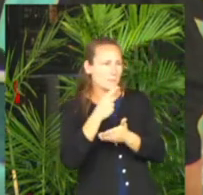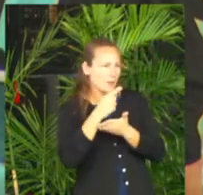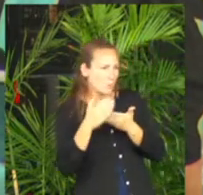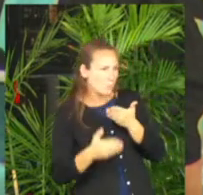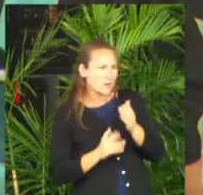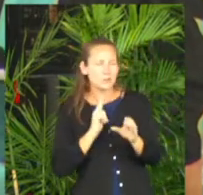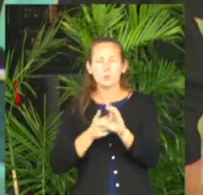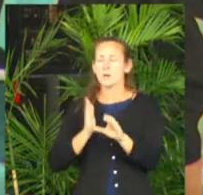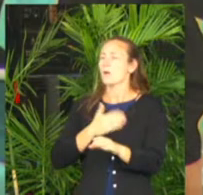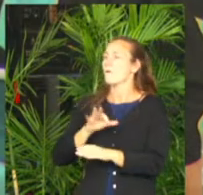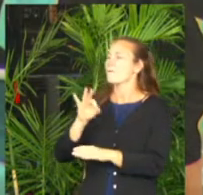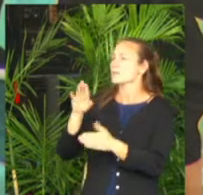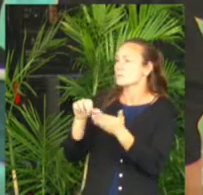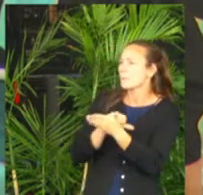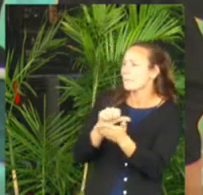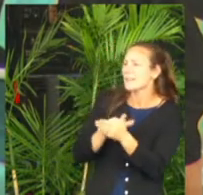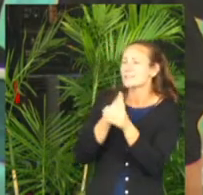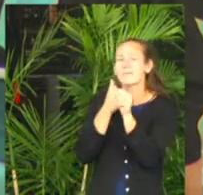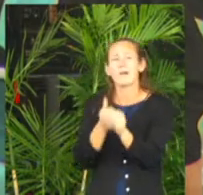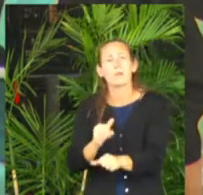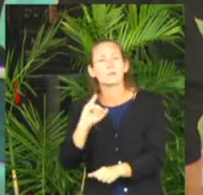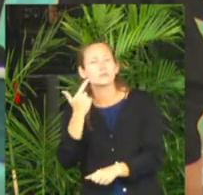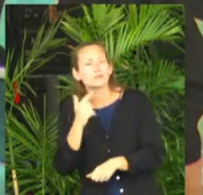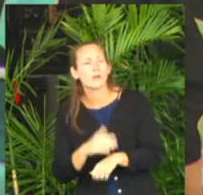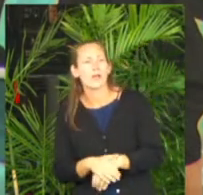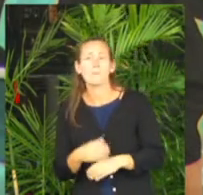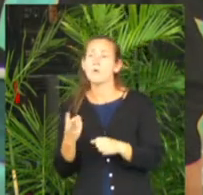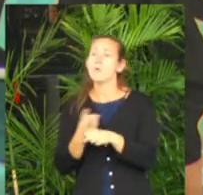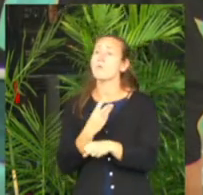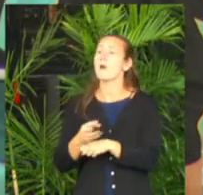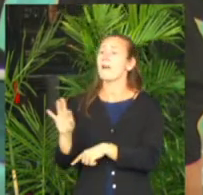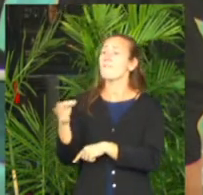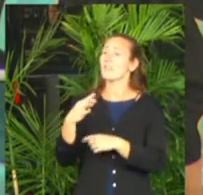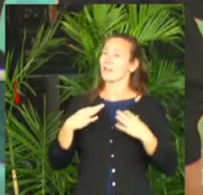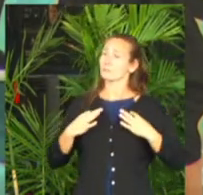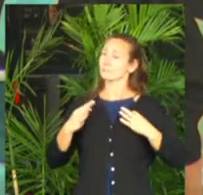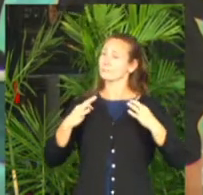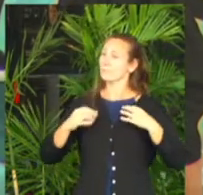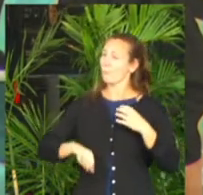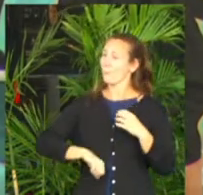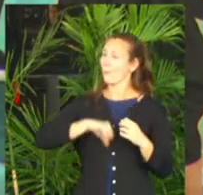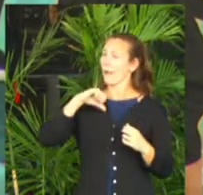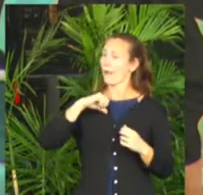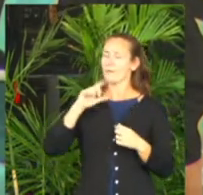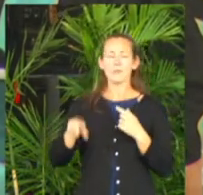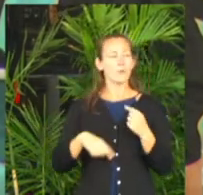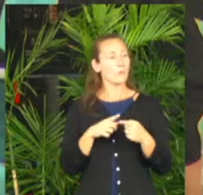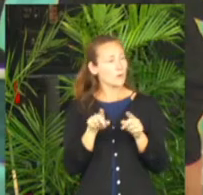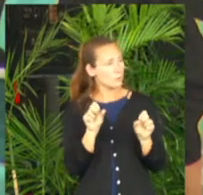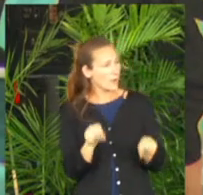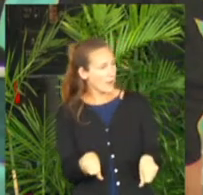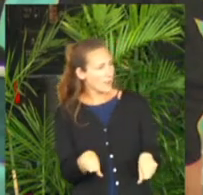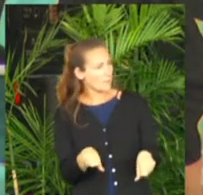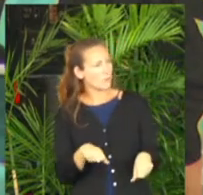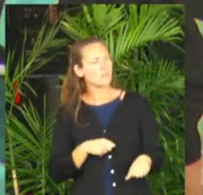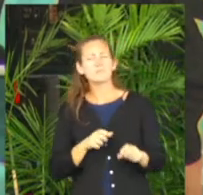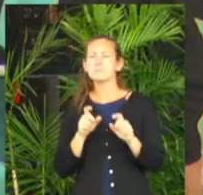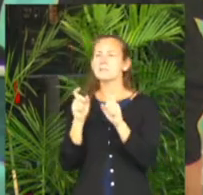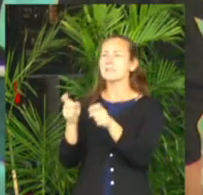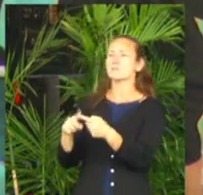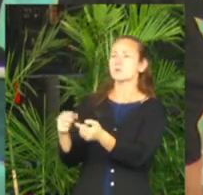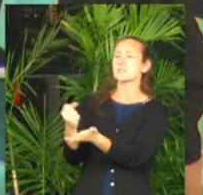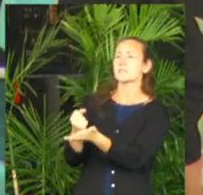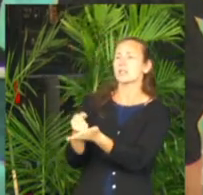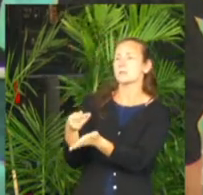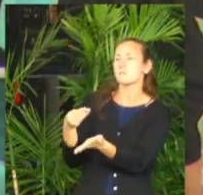page, follow us on Instagram, wear your Flagler shirt proudly. When you are able, make a gift to a scholarship